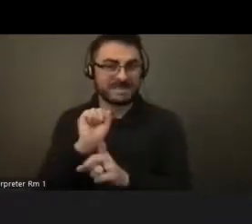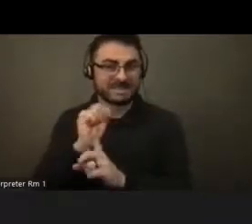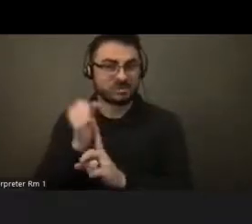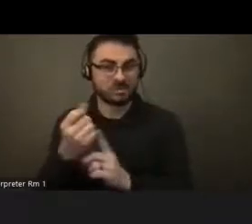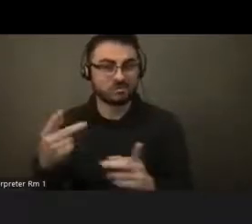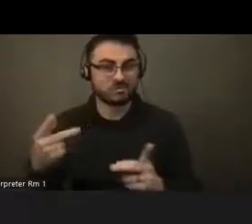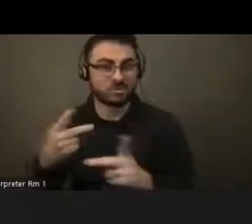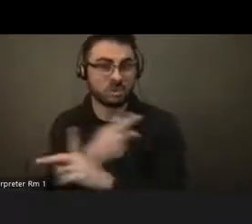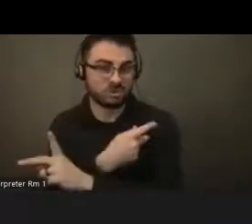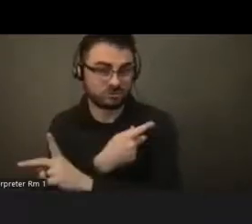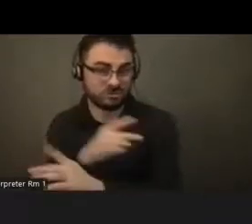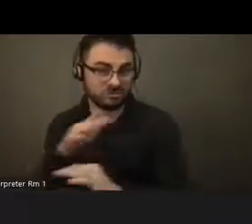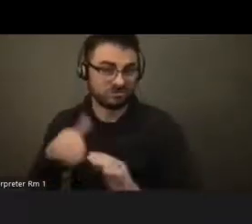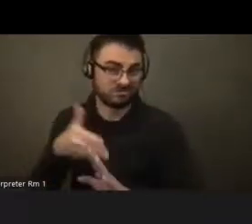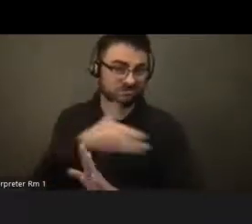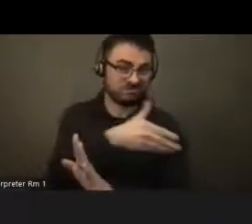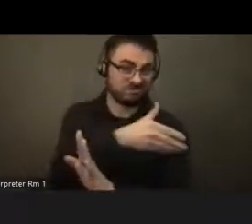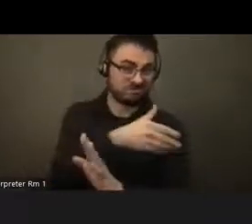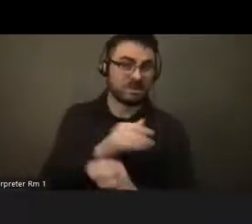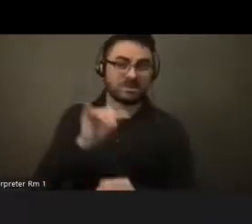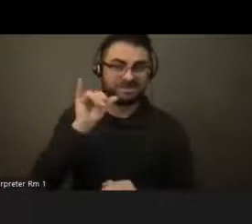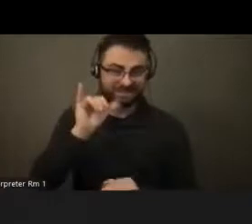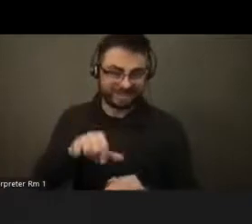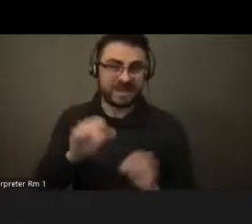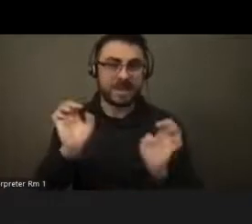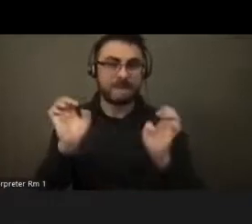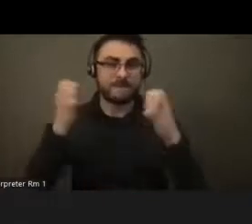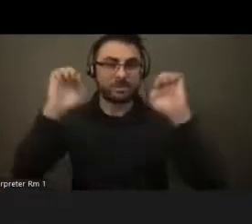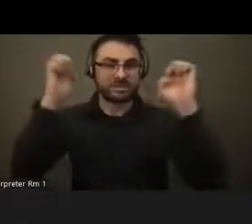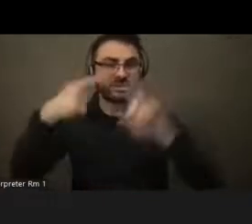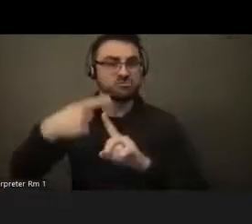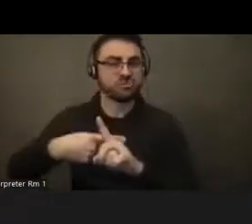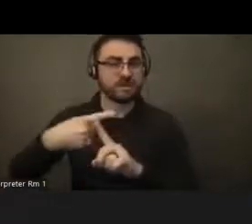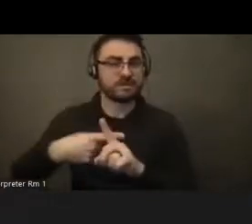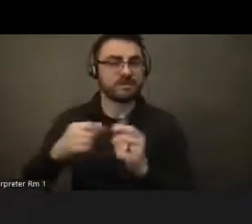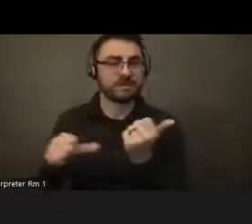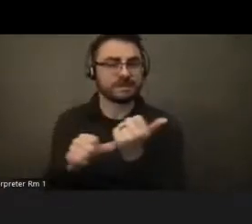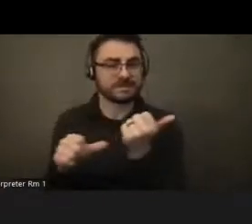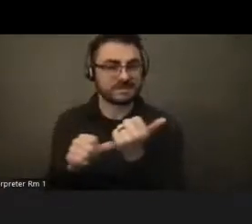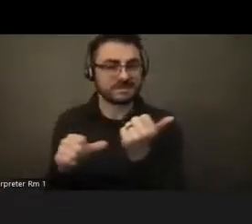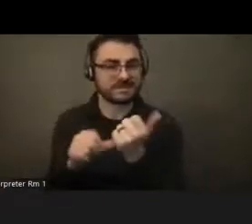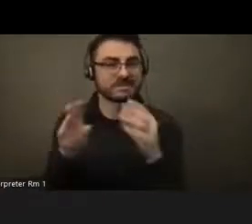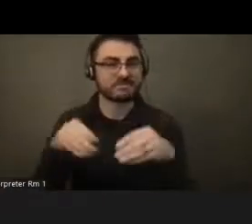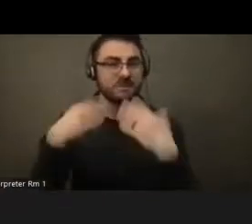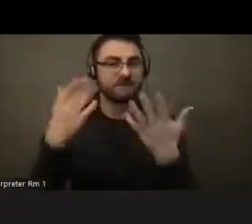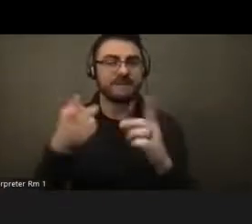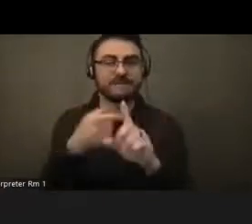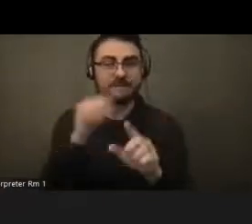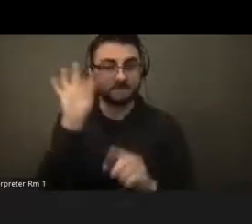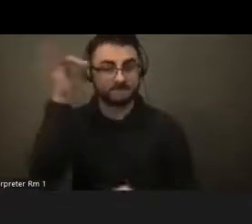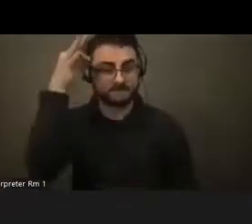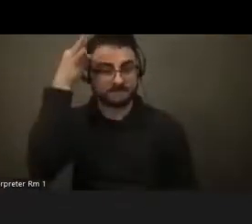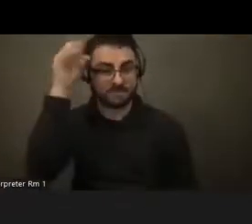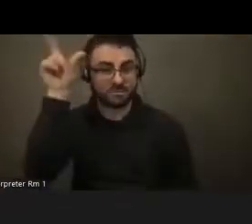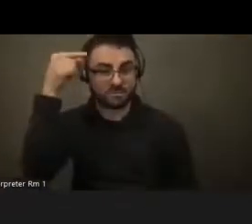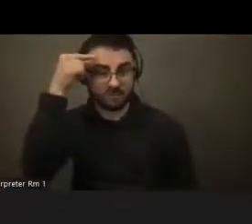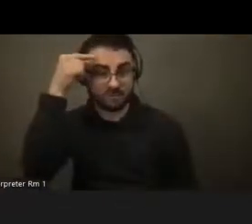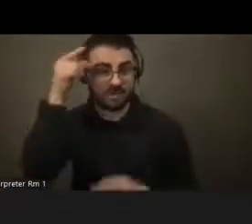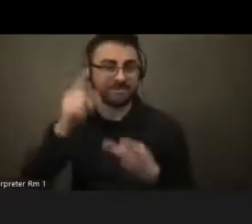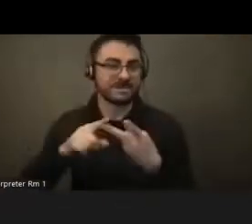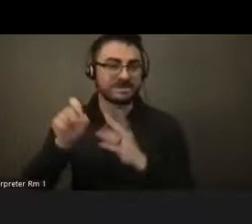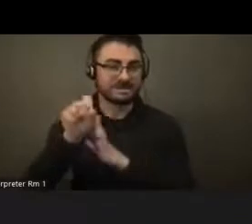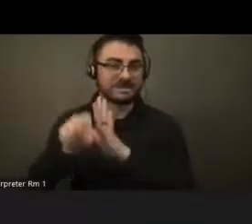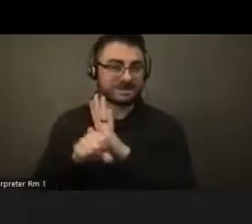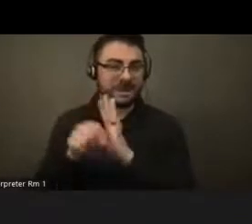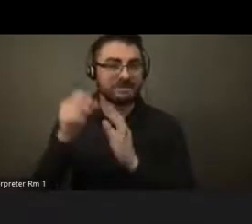the emergency rental assistance provided through the federal government and the state